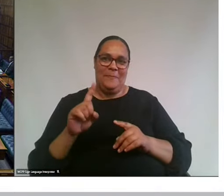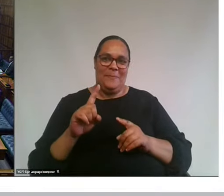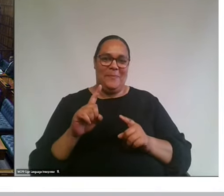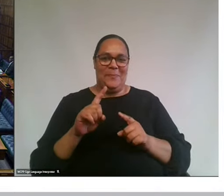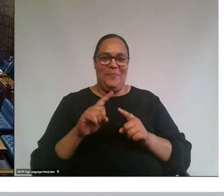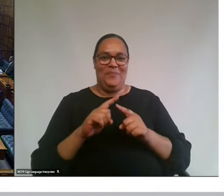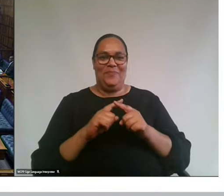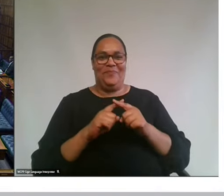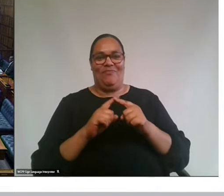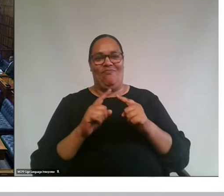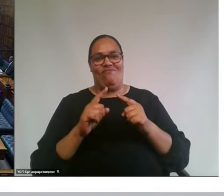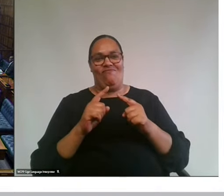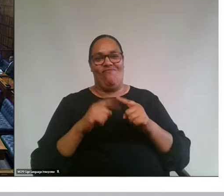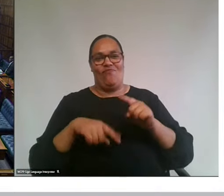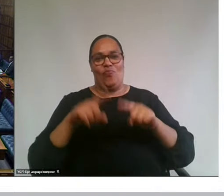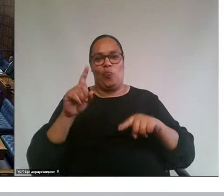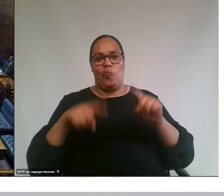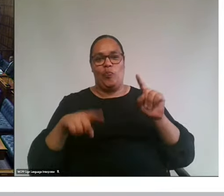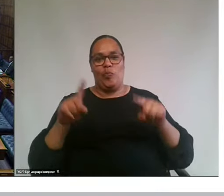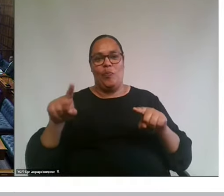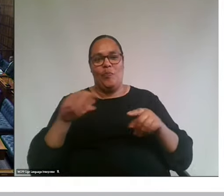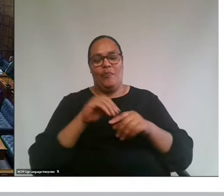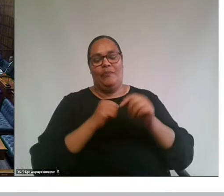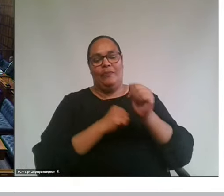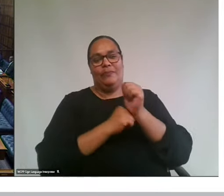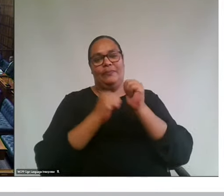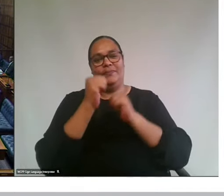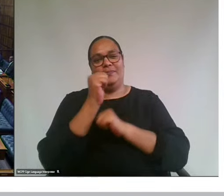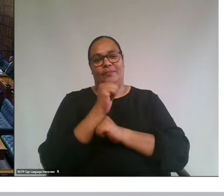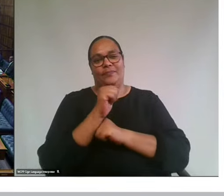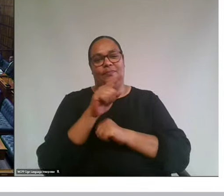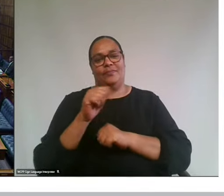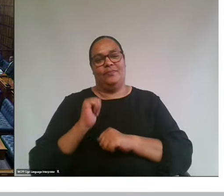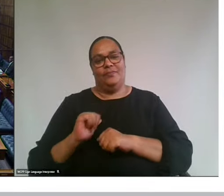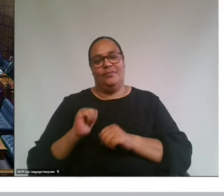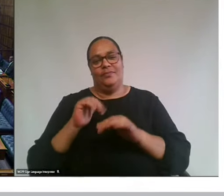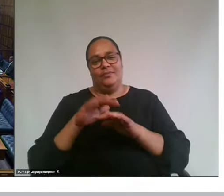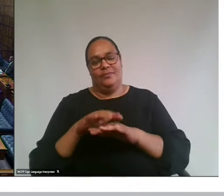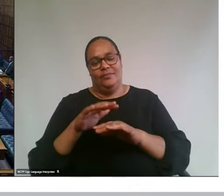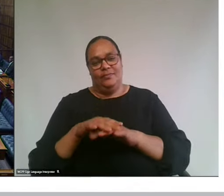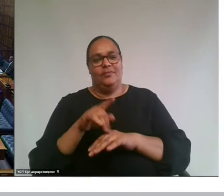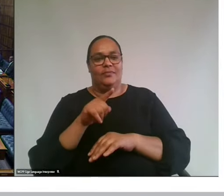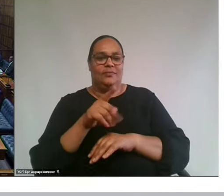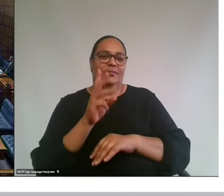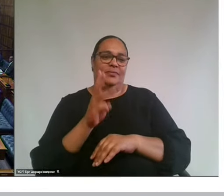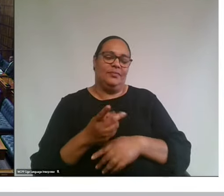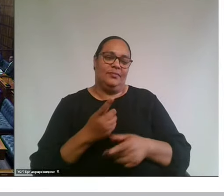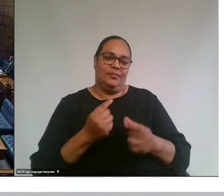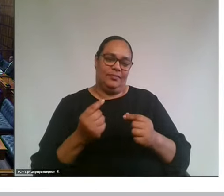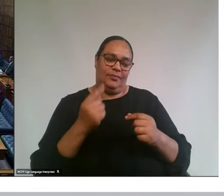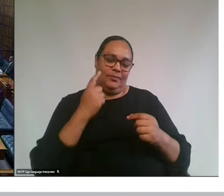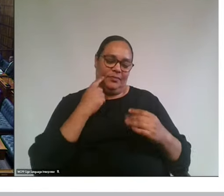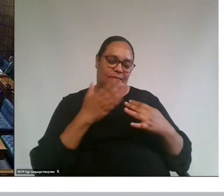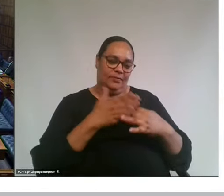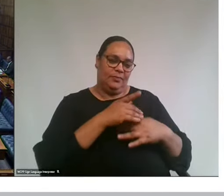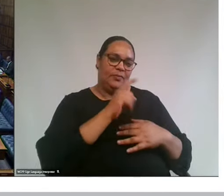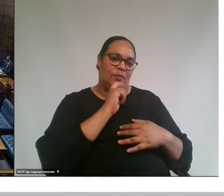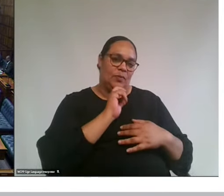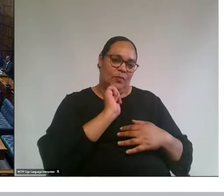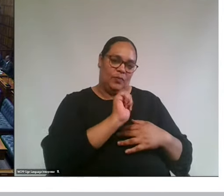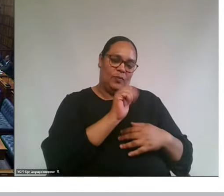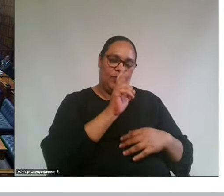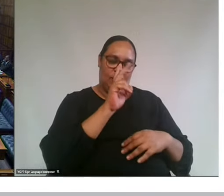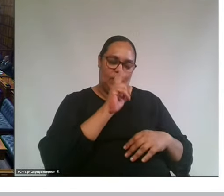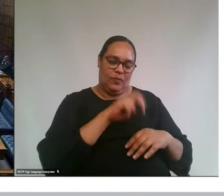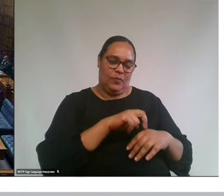do uh various bulk infrastructure improvements on the municipal network and to to to accom at the utility needs of what the Zone